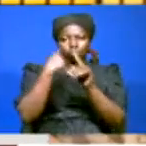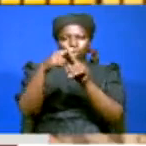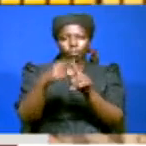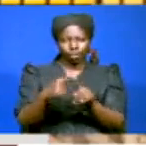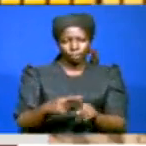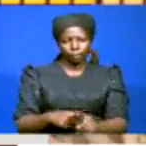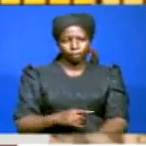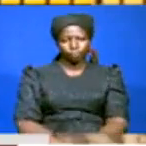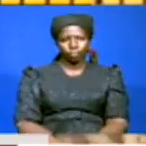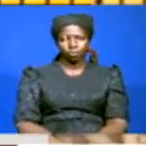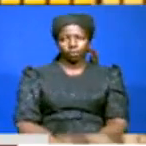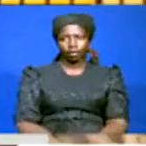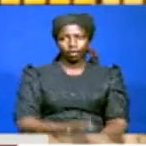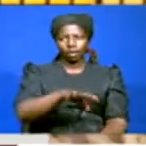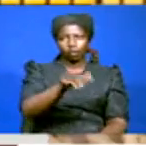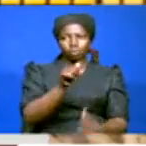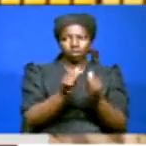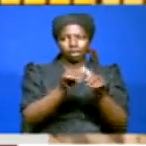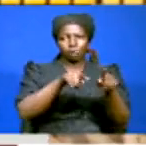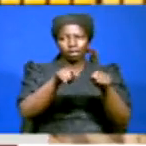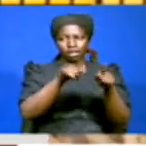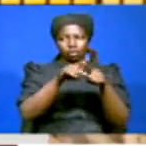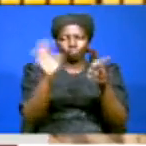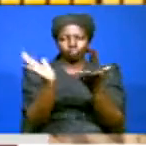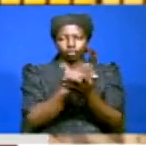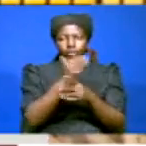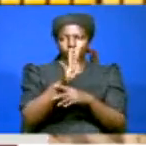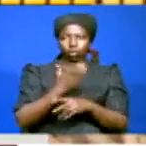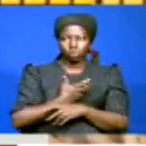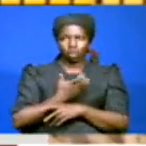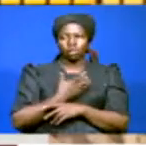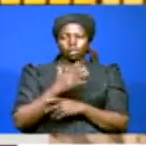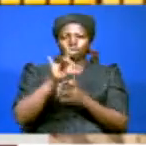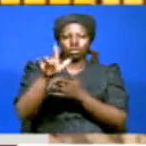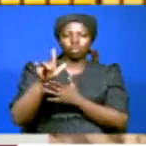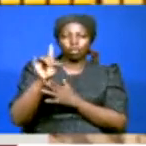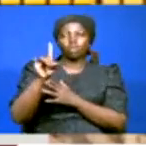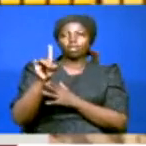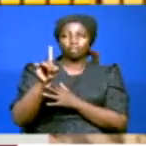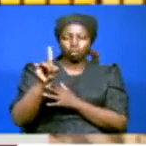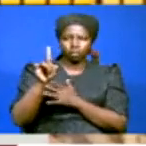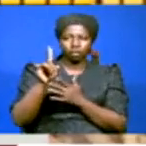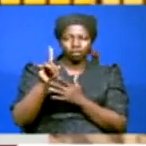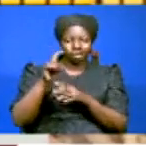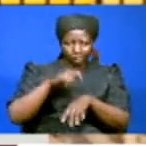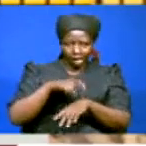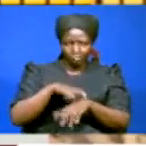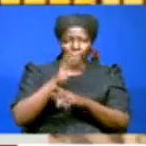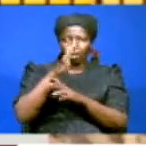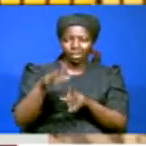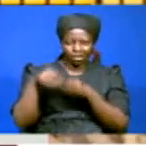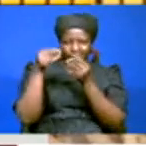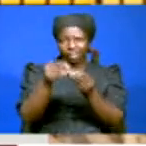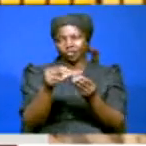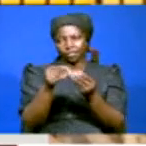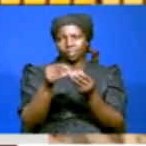who manage to clear their whole debt in one bullet, we will give them